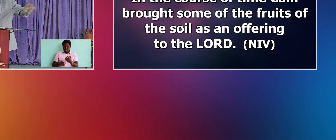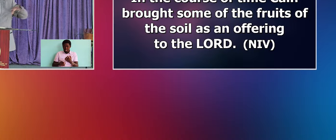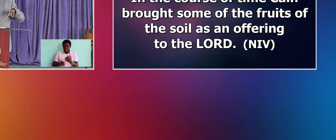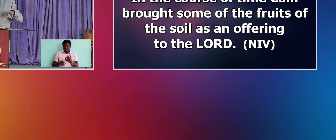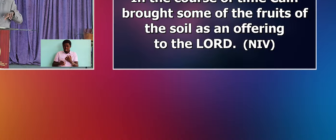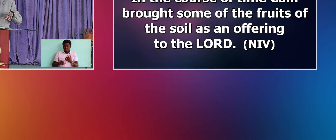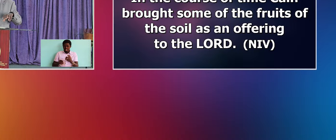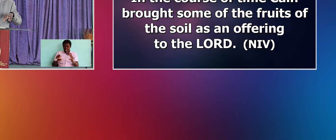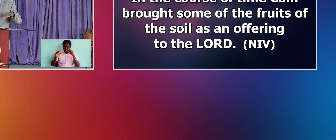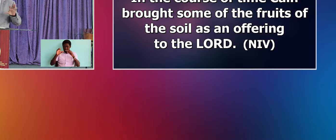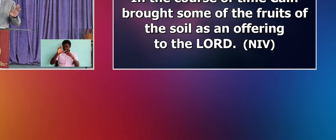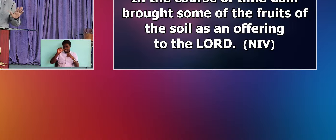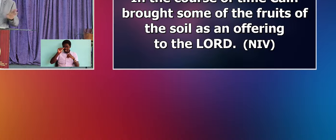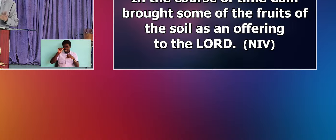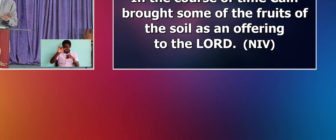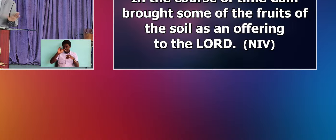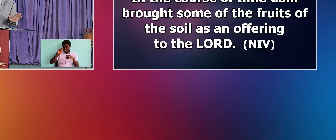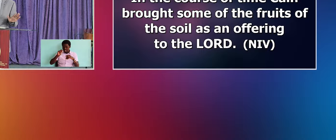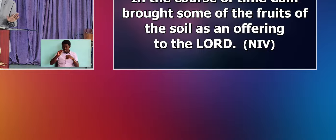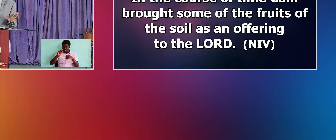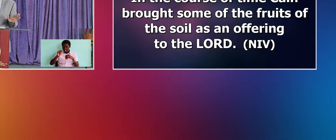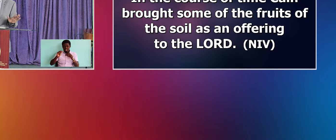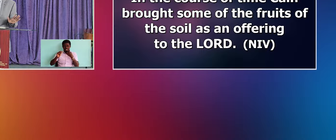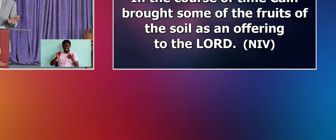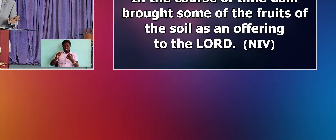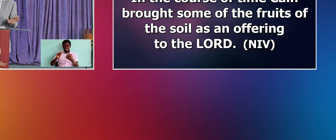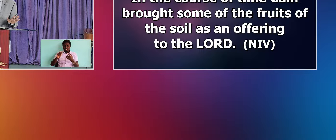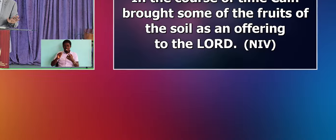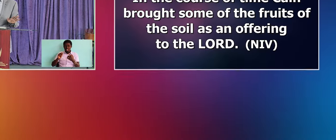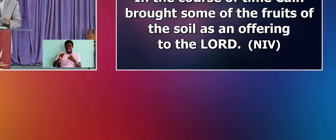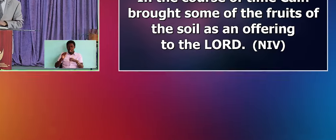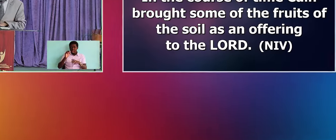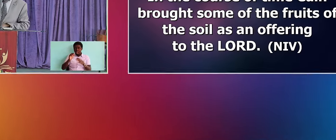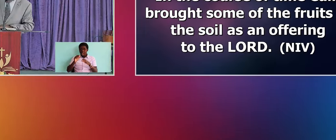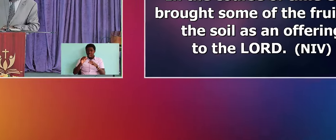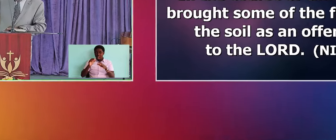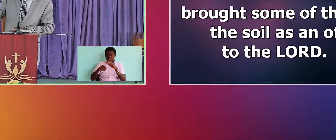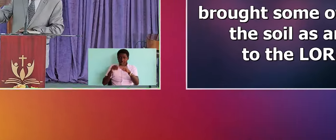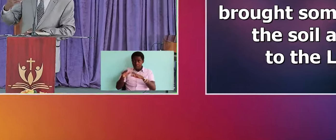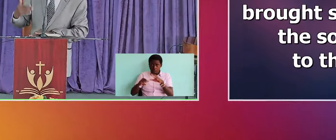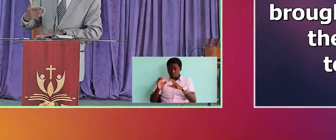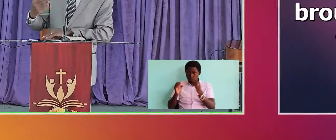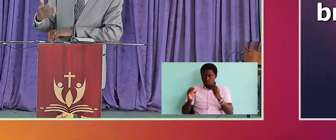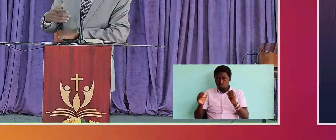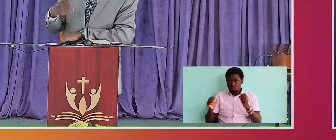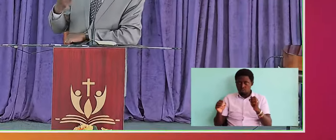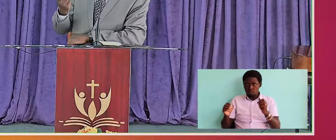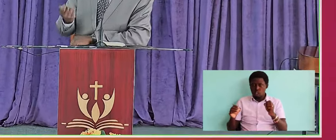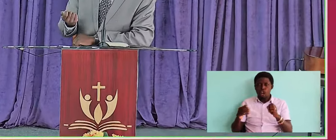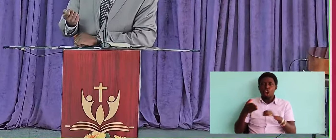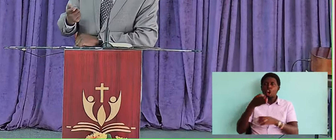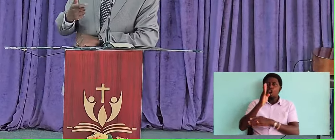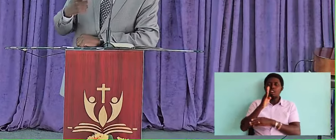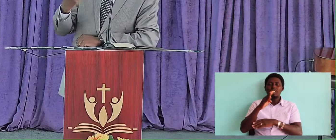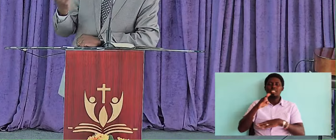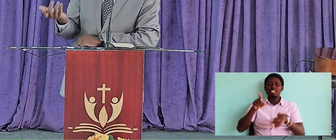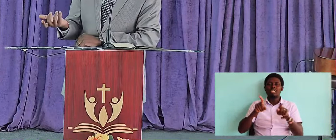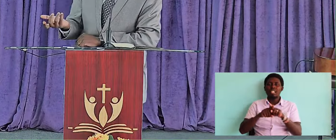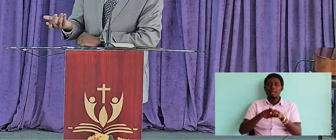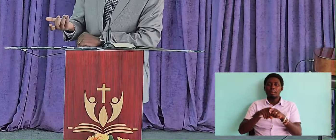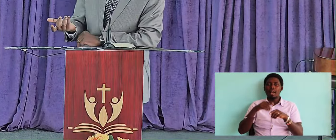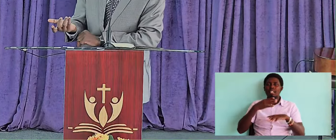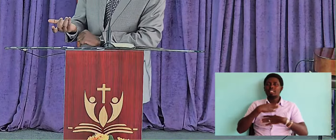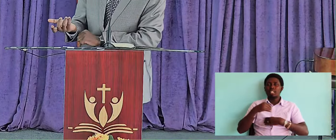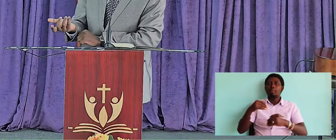animal offering. The Bible doesn't tell us that here. Because later we see that God still accepted grain